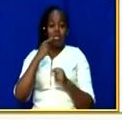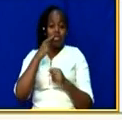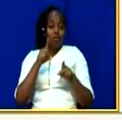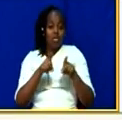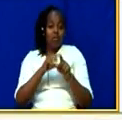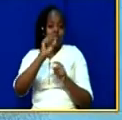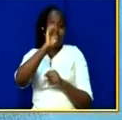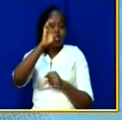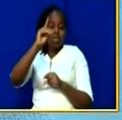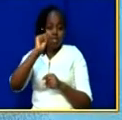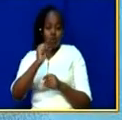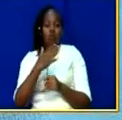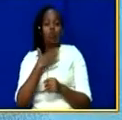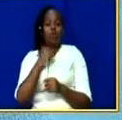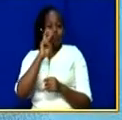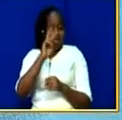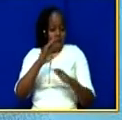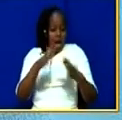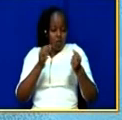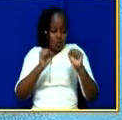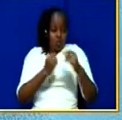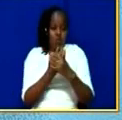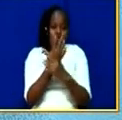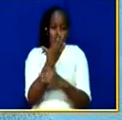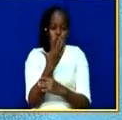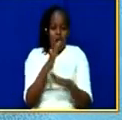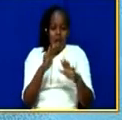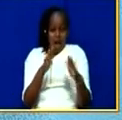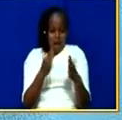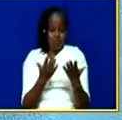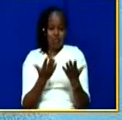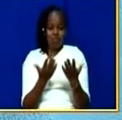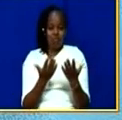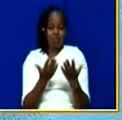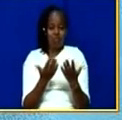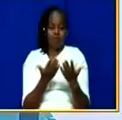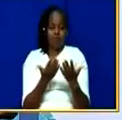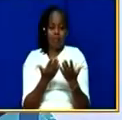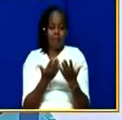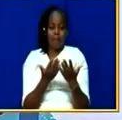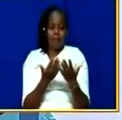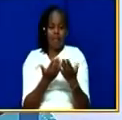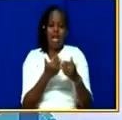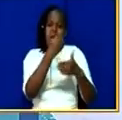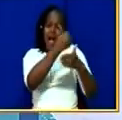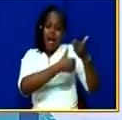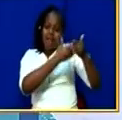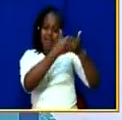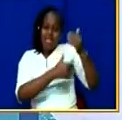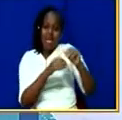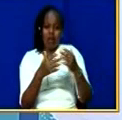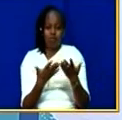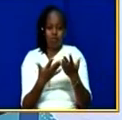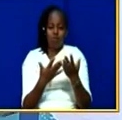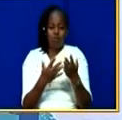Wow. We'll see how we are going to grow those seeds, how we are going to harvest them. Okay. How we'll